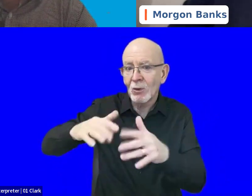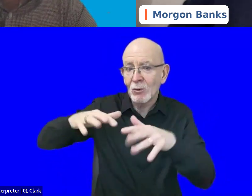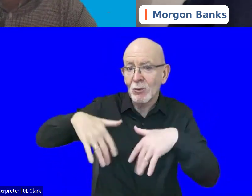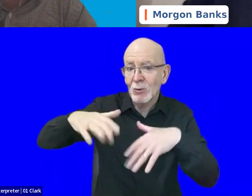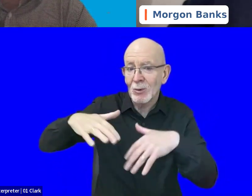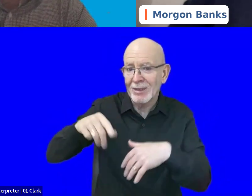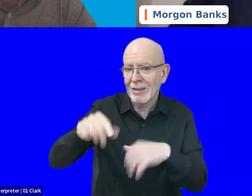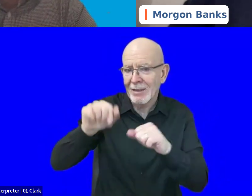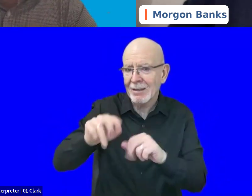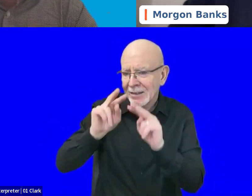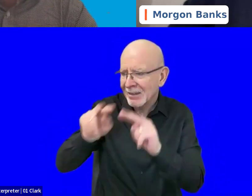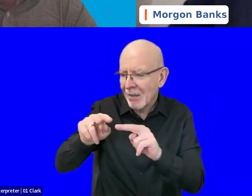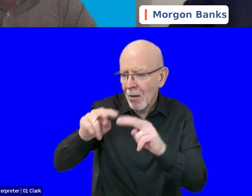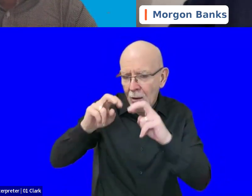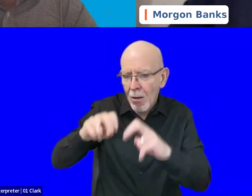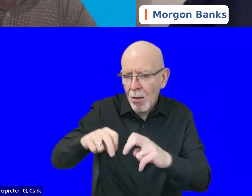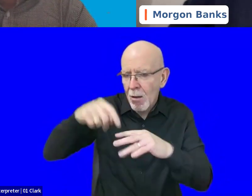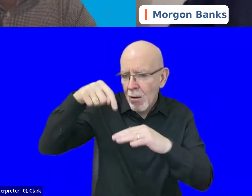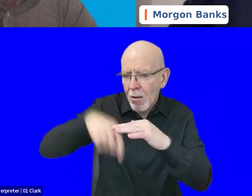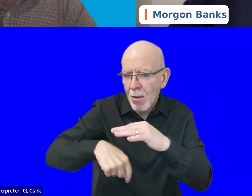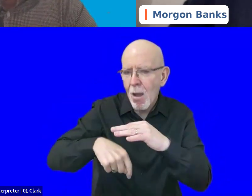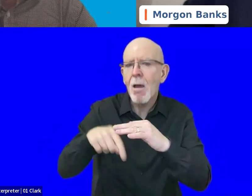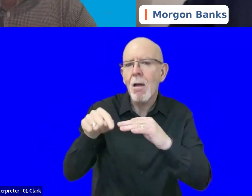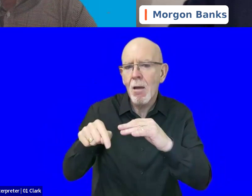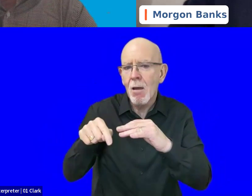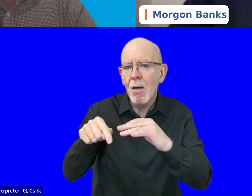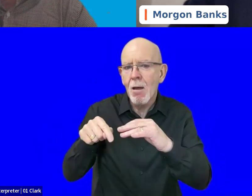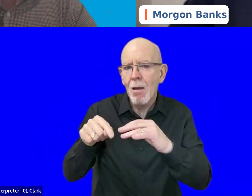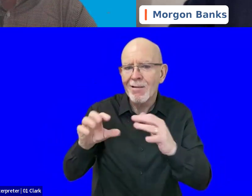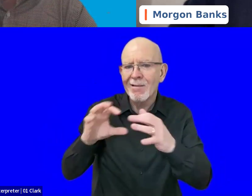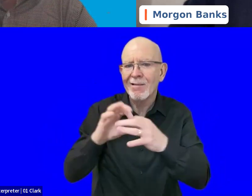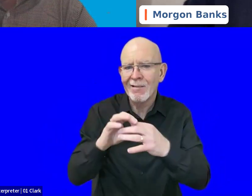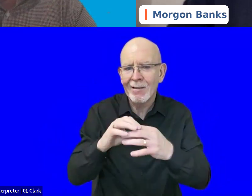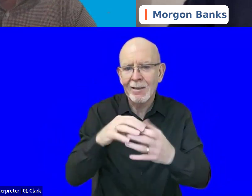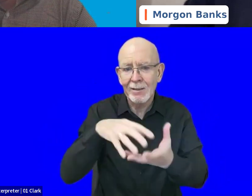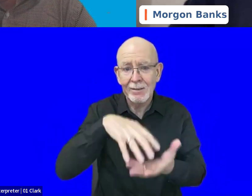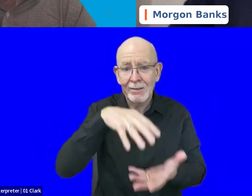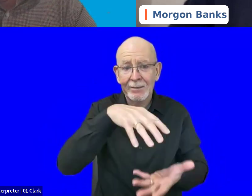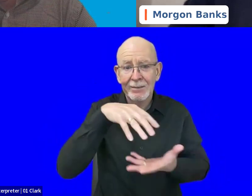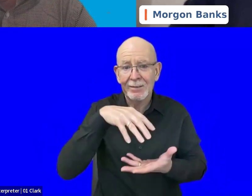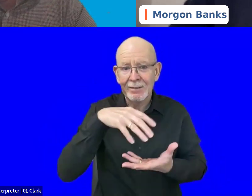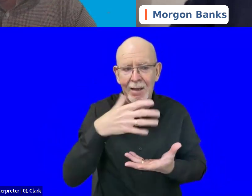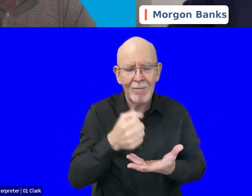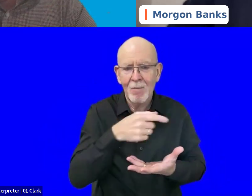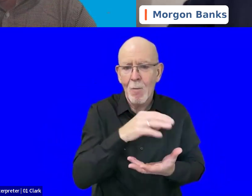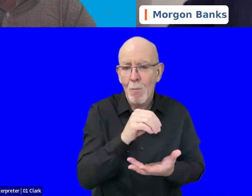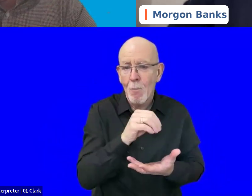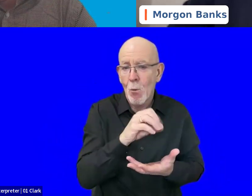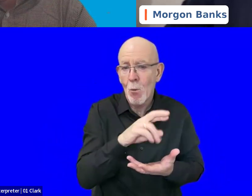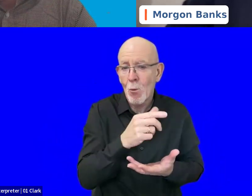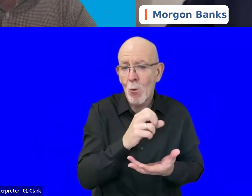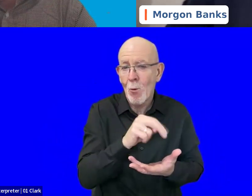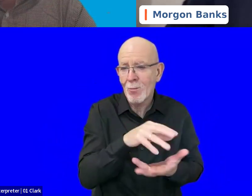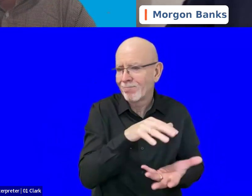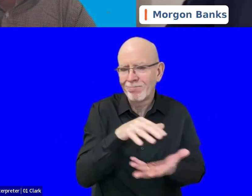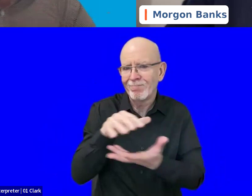by Morgon. We have a question from Danilo, which